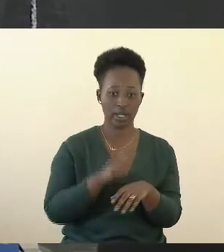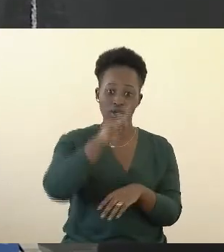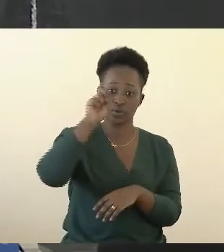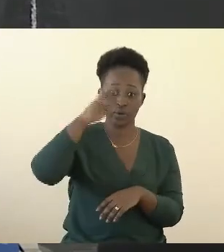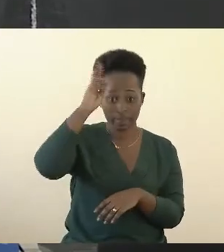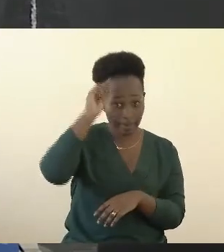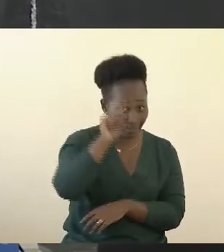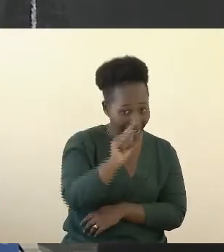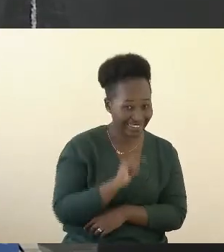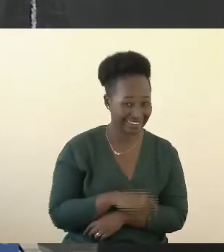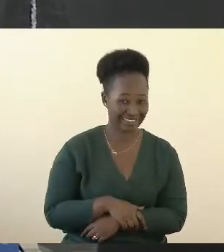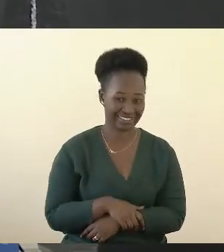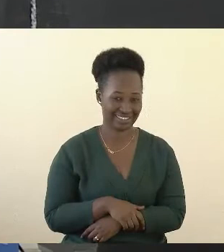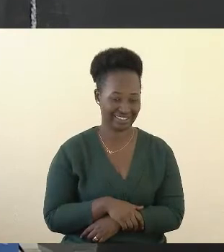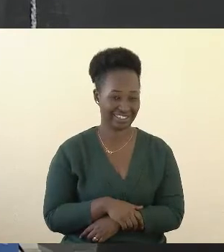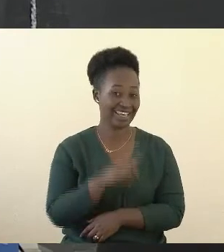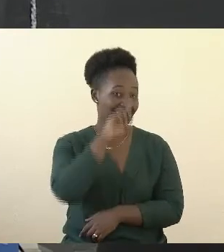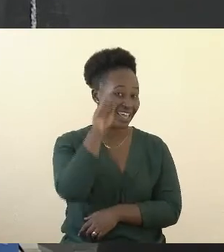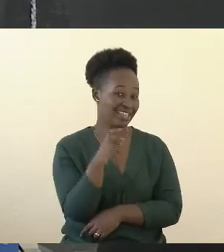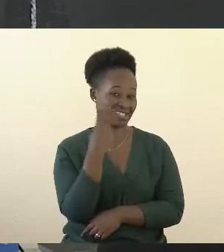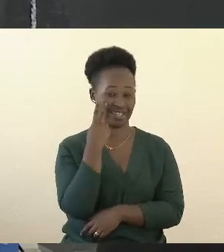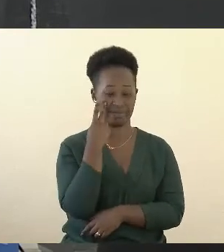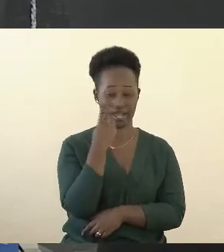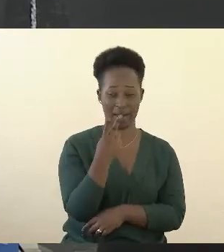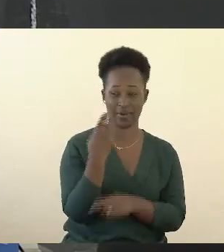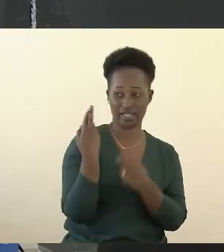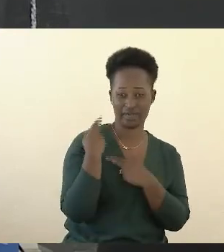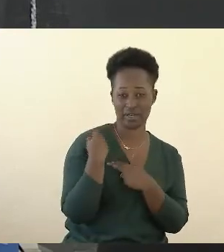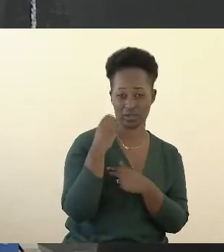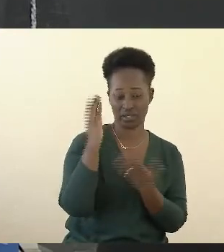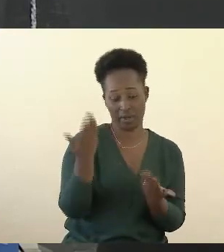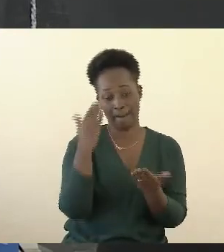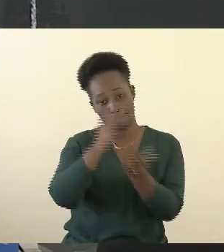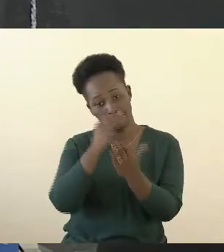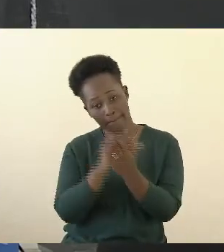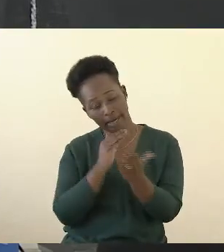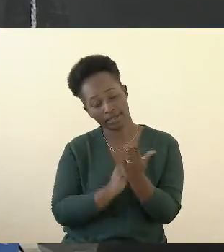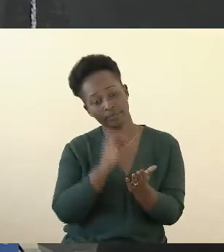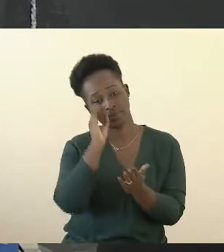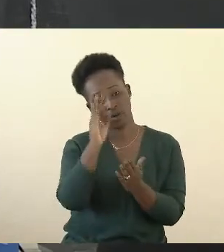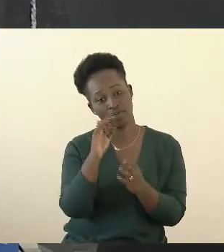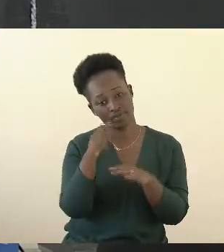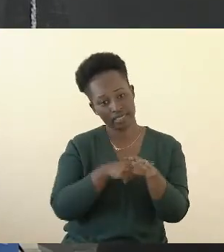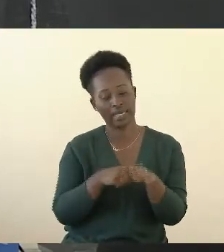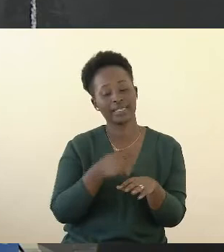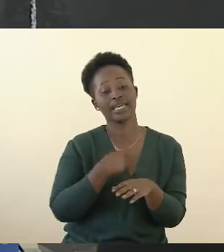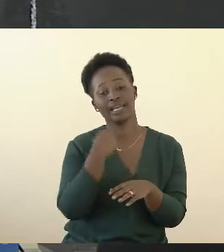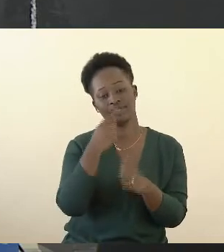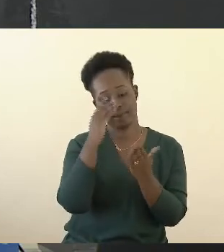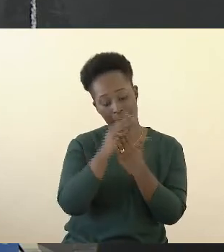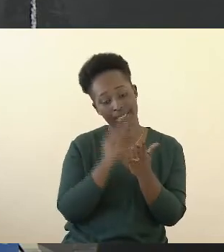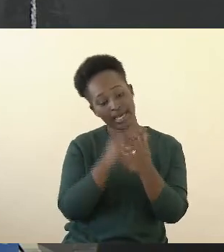remember that? Have you seen the parts of the skin? I have mentioned the two parts of the skin,